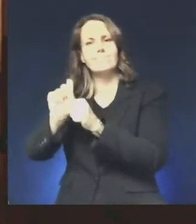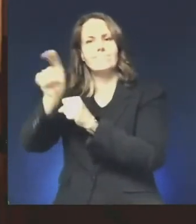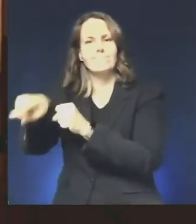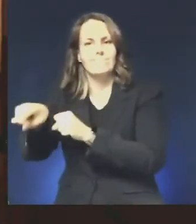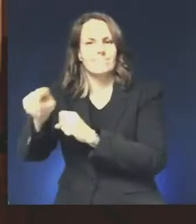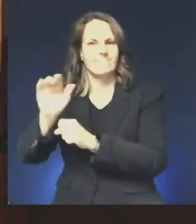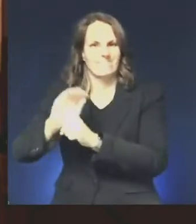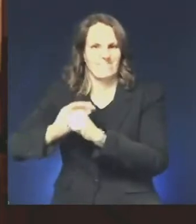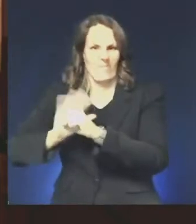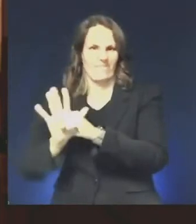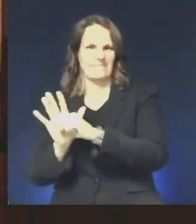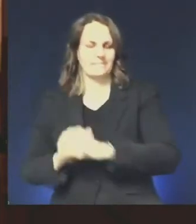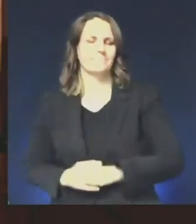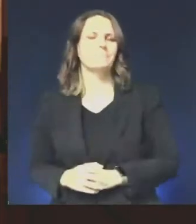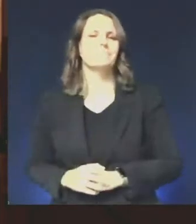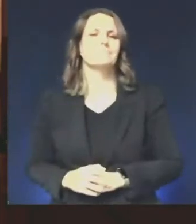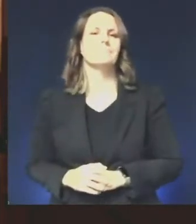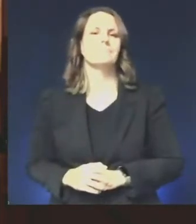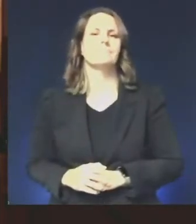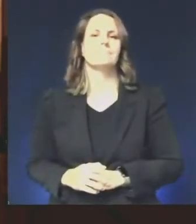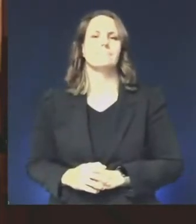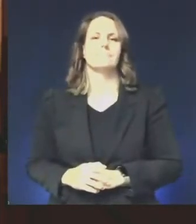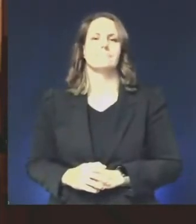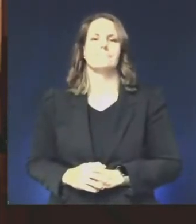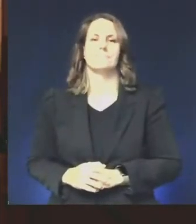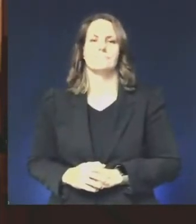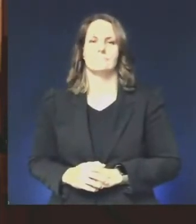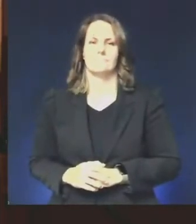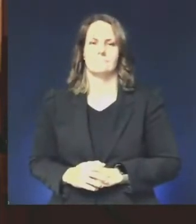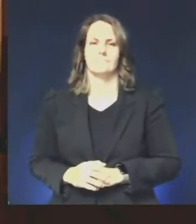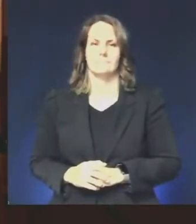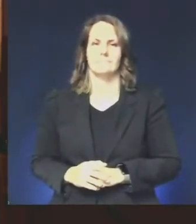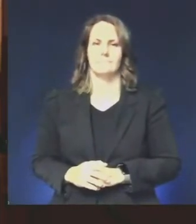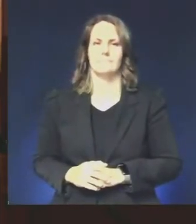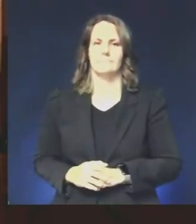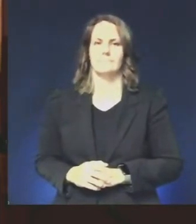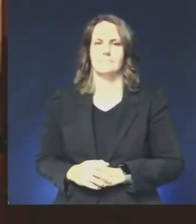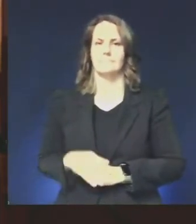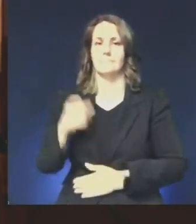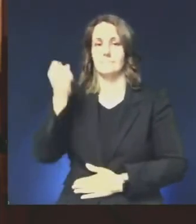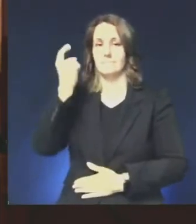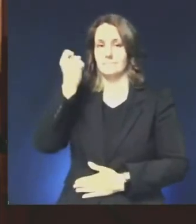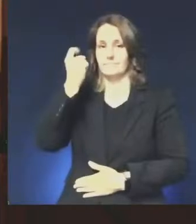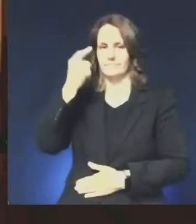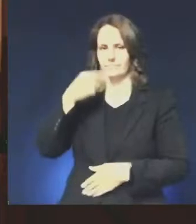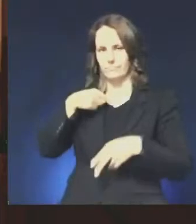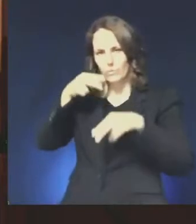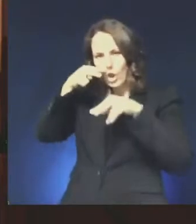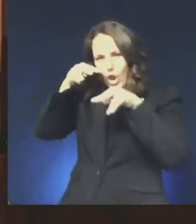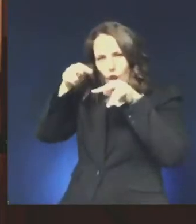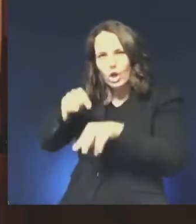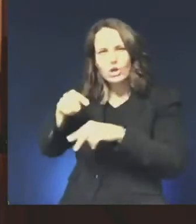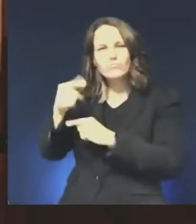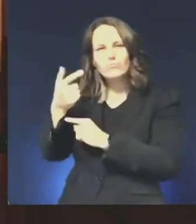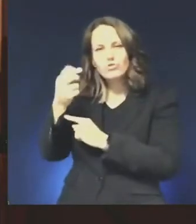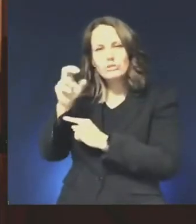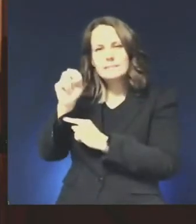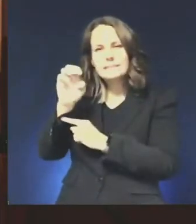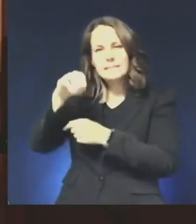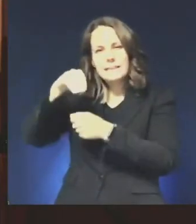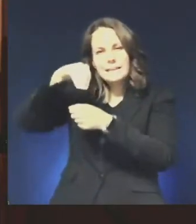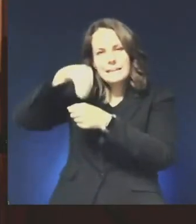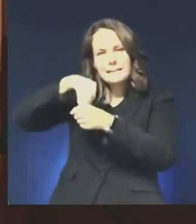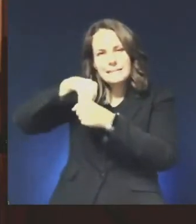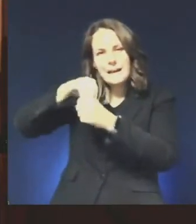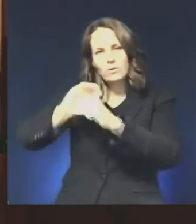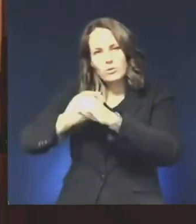about genomic sequencing as we move forward is for our laboratory partners to continue to look at the